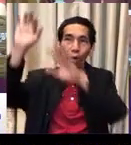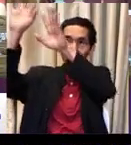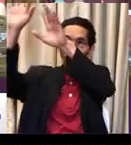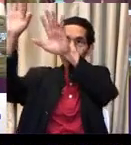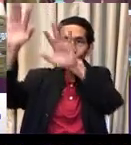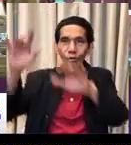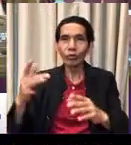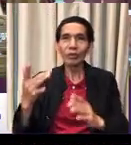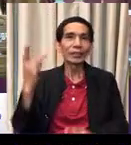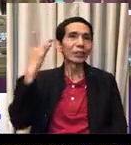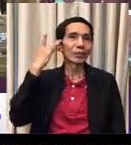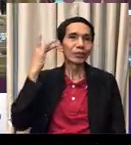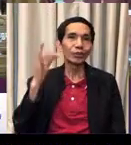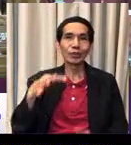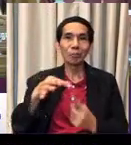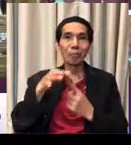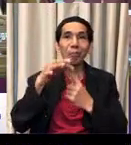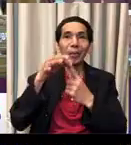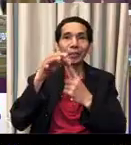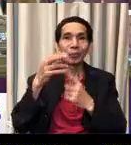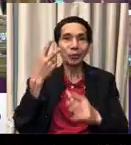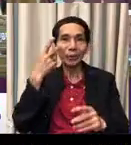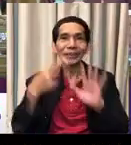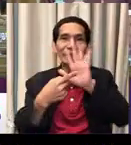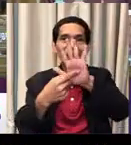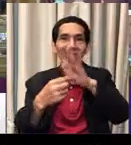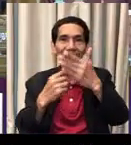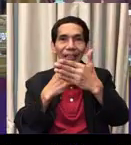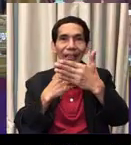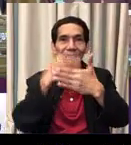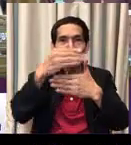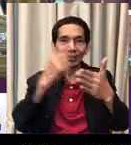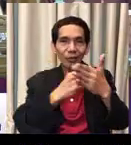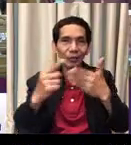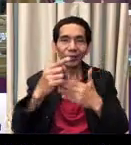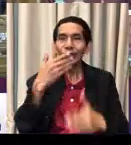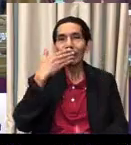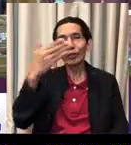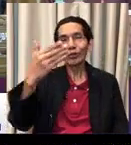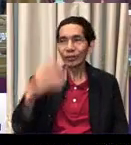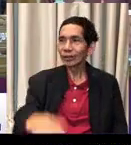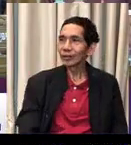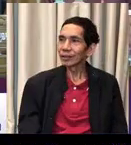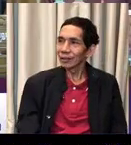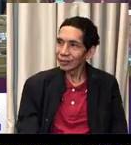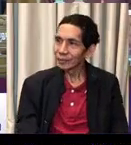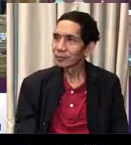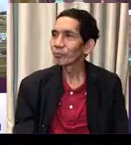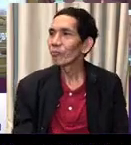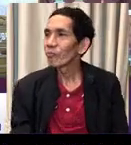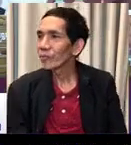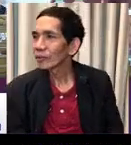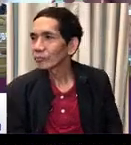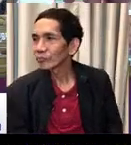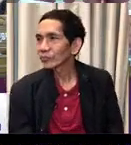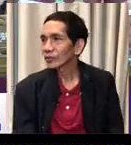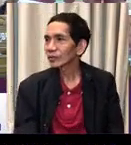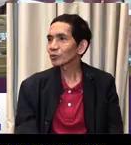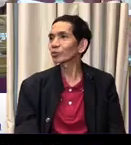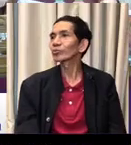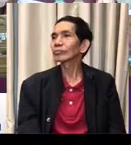Yeah, it's unique. Oh, yeah, papakita ko sa inyo next week. Ah, thank you. Oh, ito pa. No, oh, may nagpadala